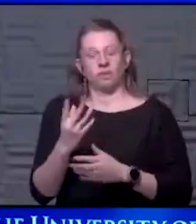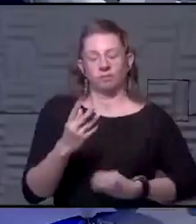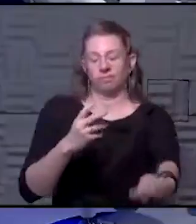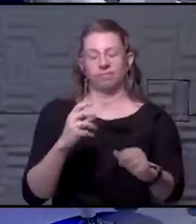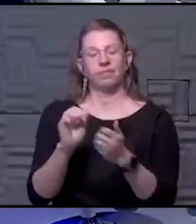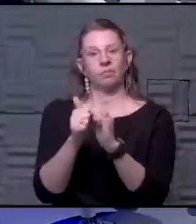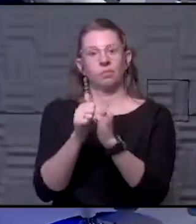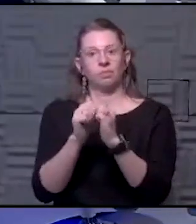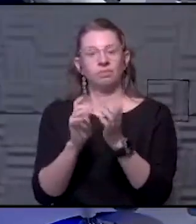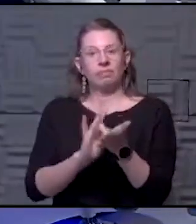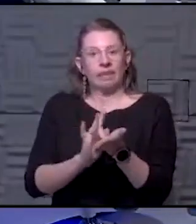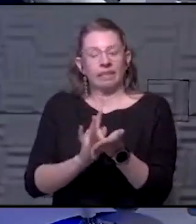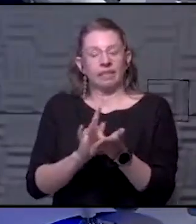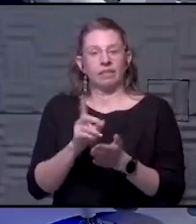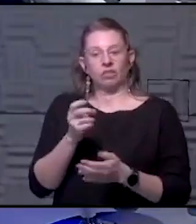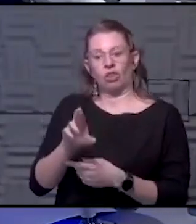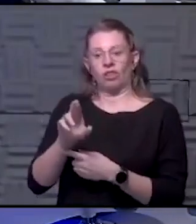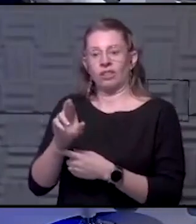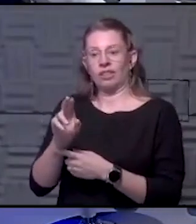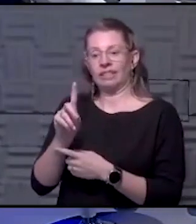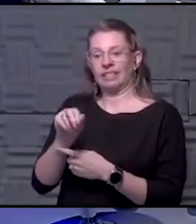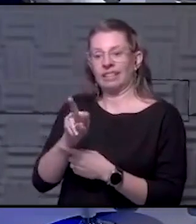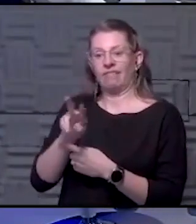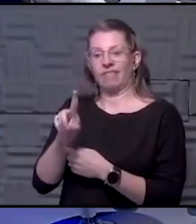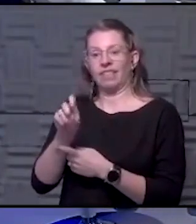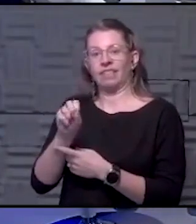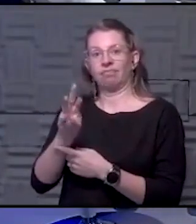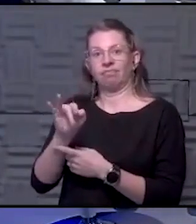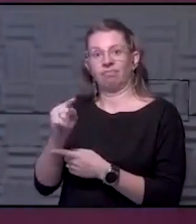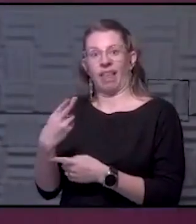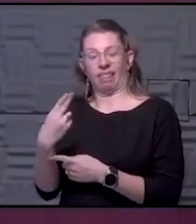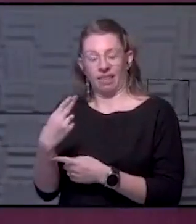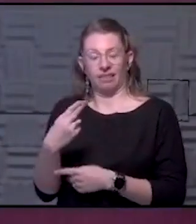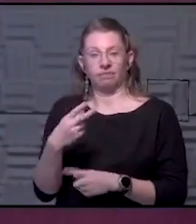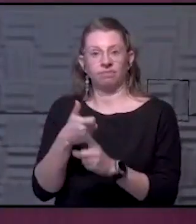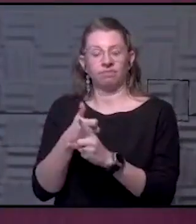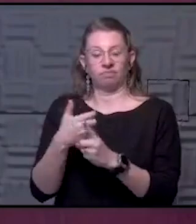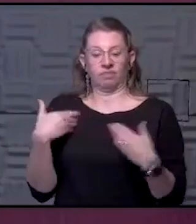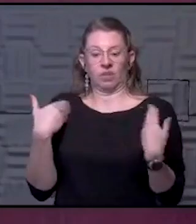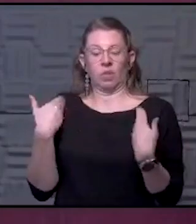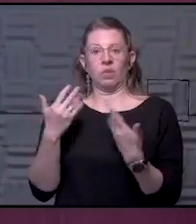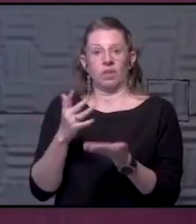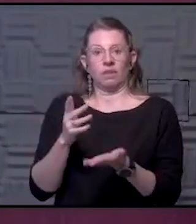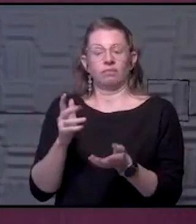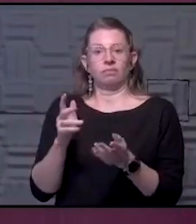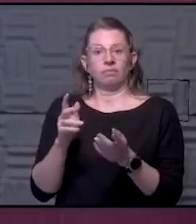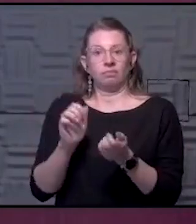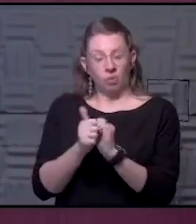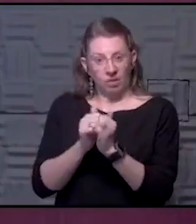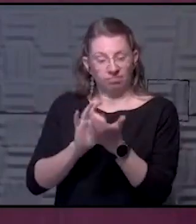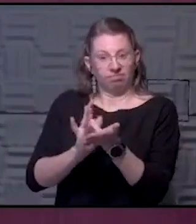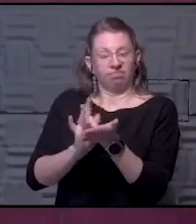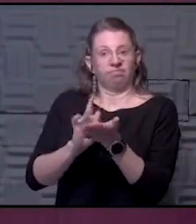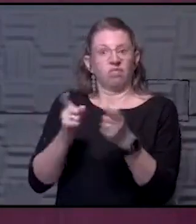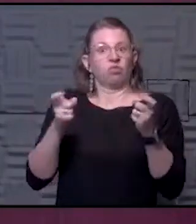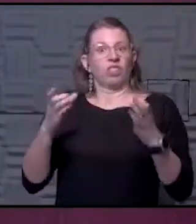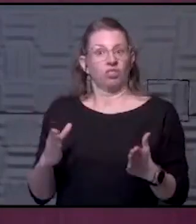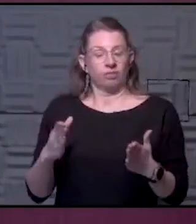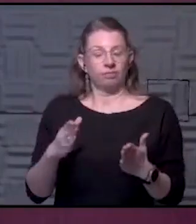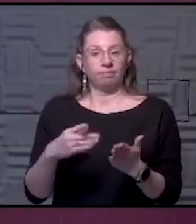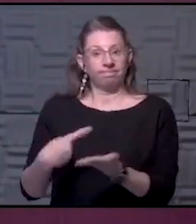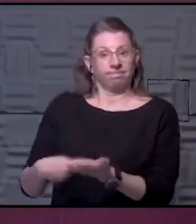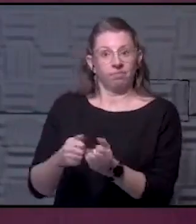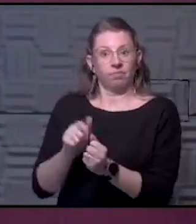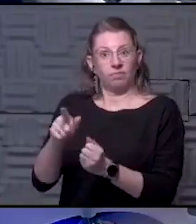us, Dr. David Smith. You may remember David. He has been with us before. He's our medical director of youth sports medicine. We're going to be talking with him not about